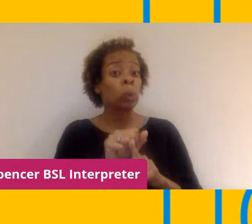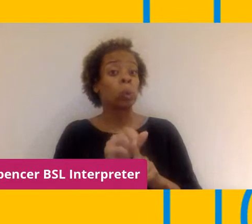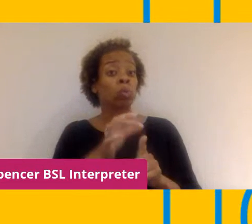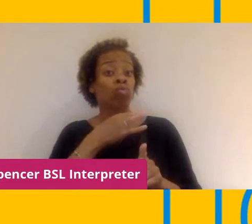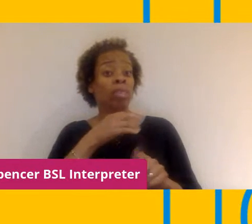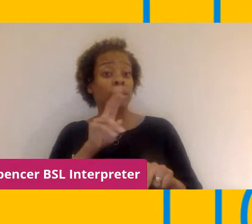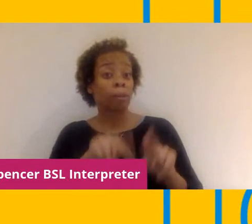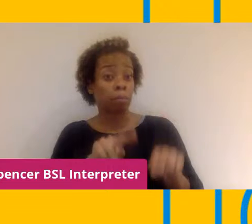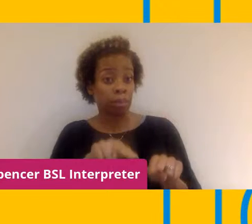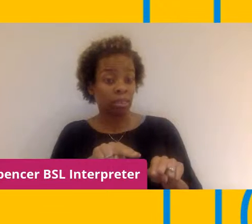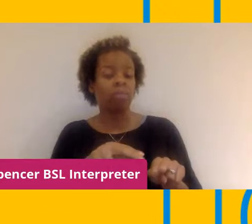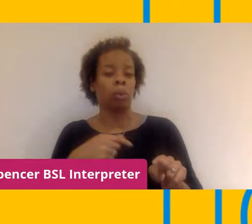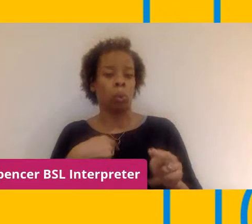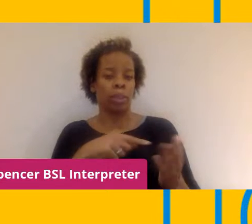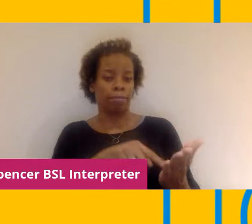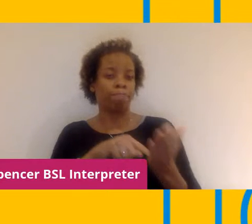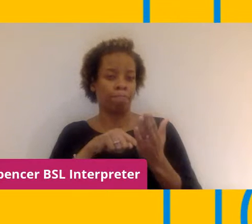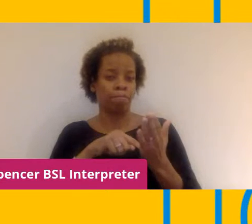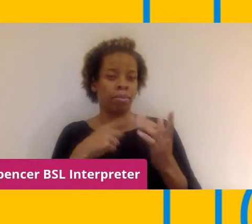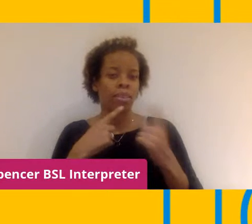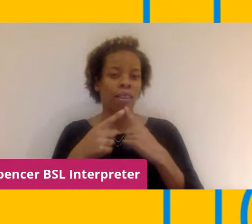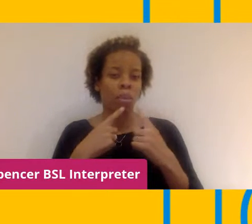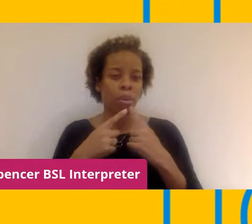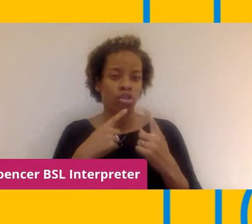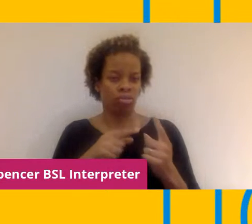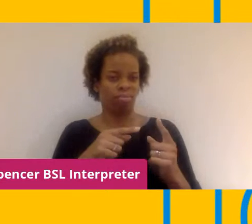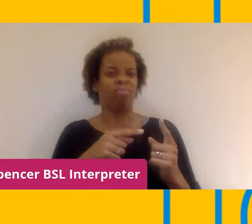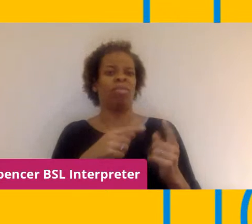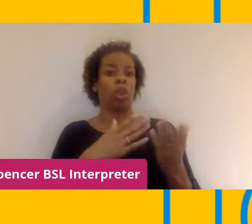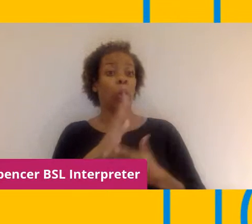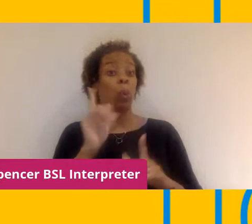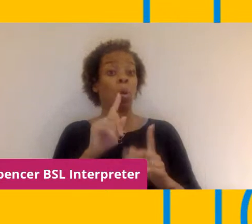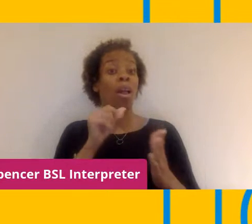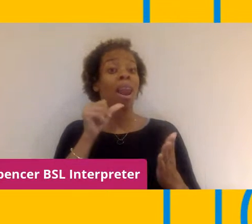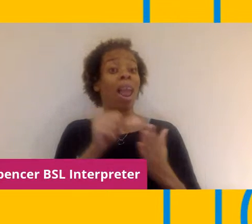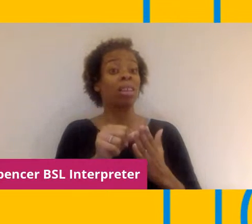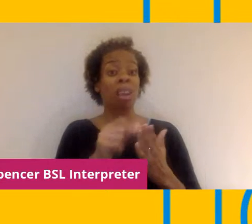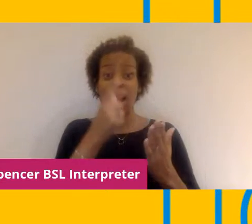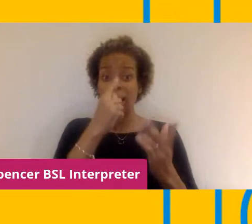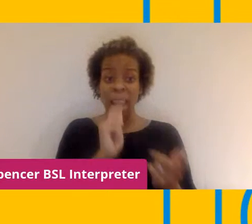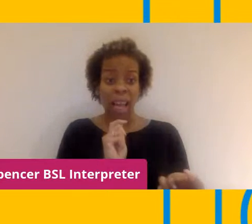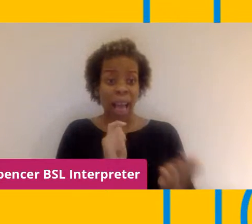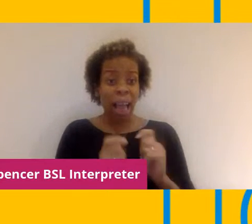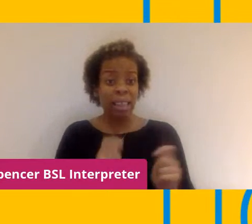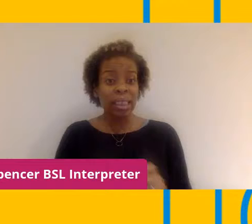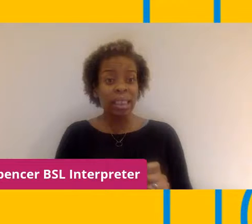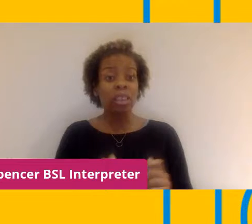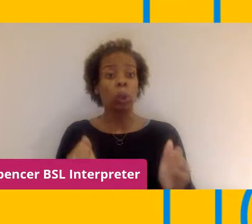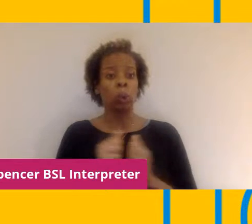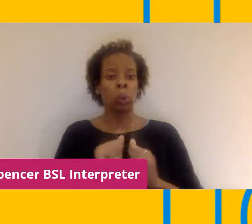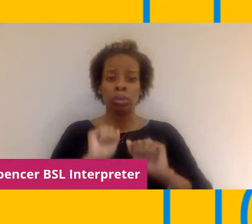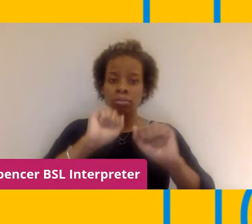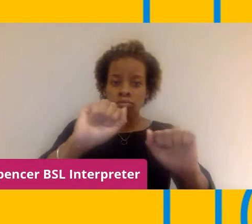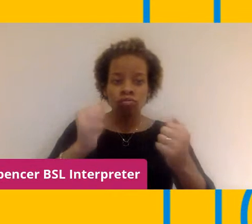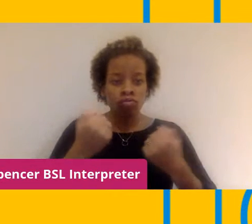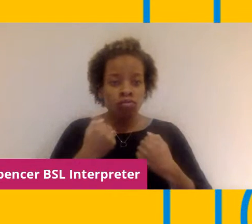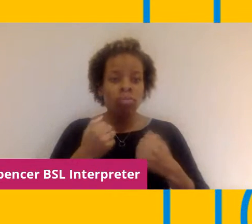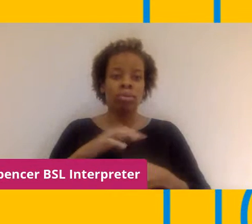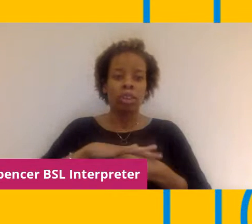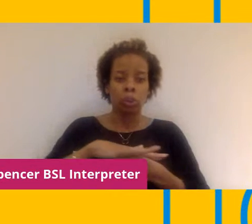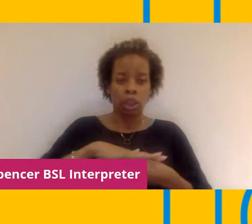for example. So they're editable letters and they apply in numerous circumstances, including to academic related and professional services